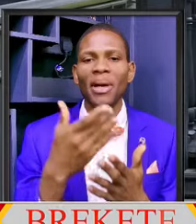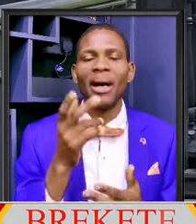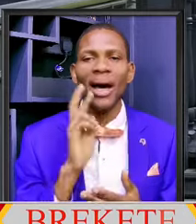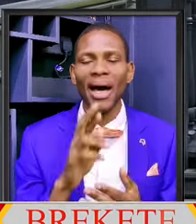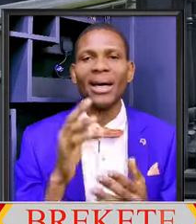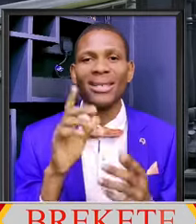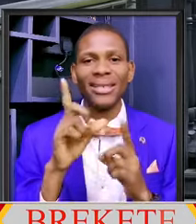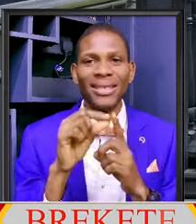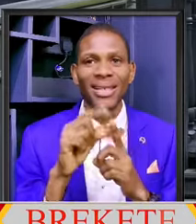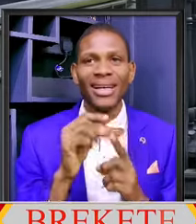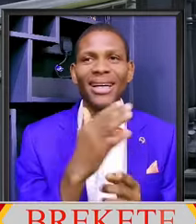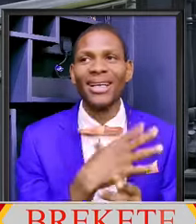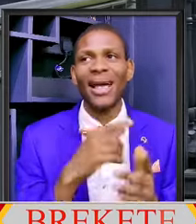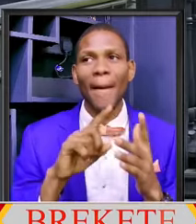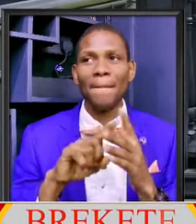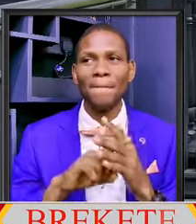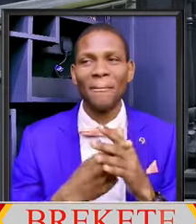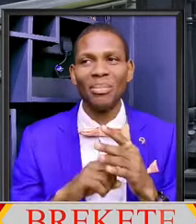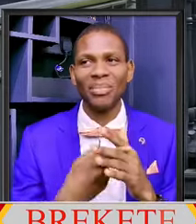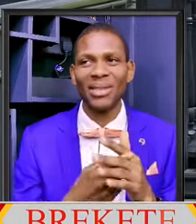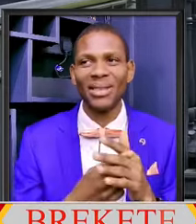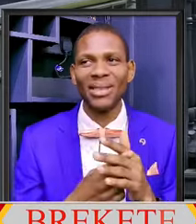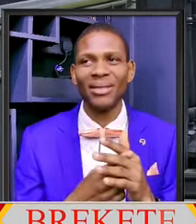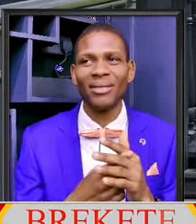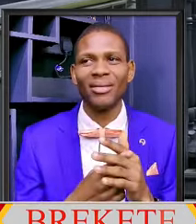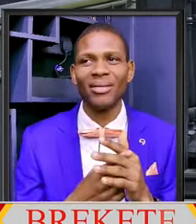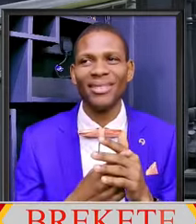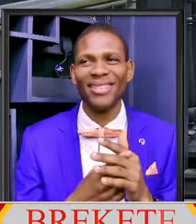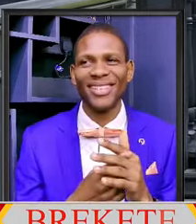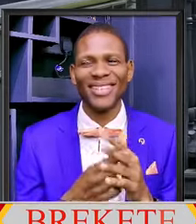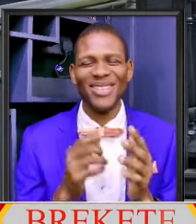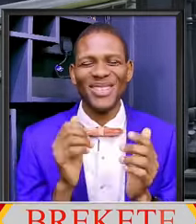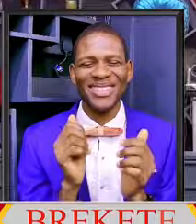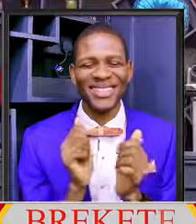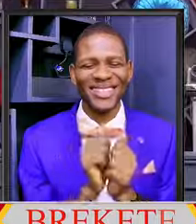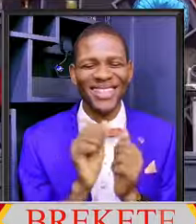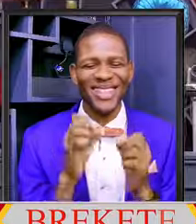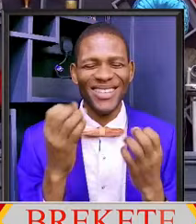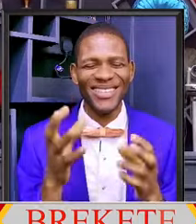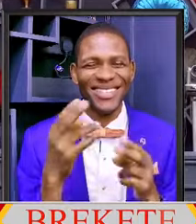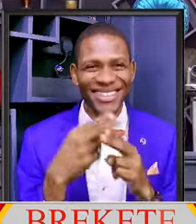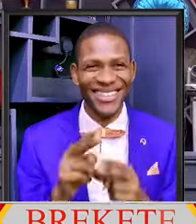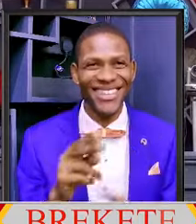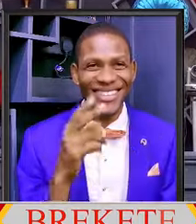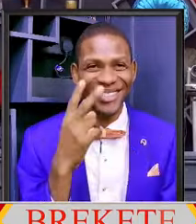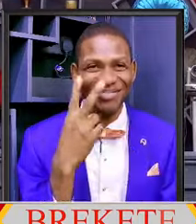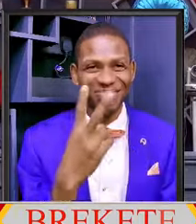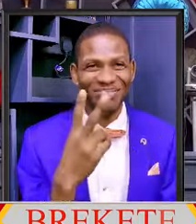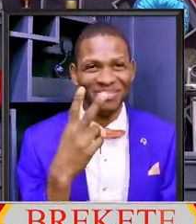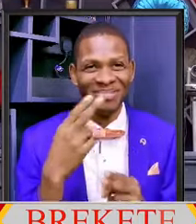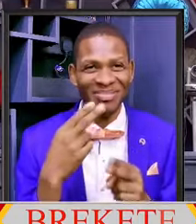and beans. With egg. How many egg, Mama? 2 eggs. Yeah.